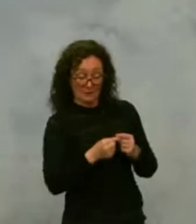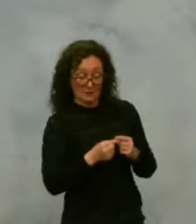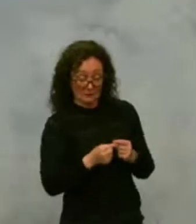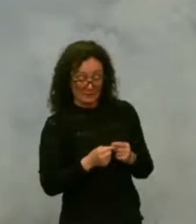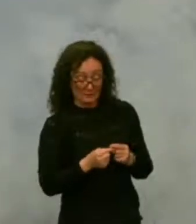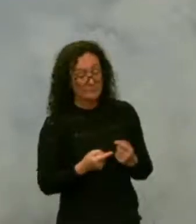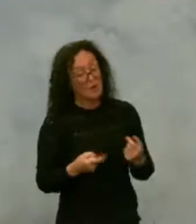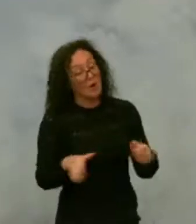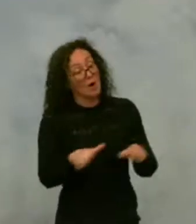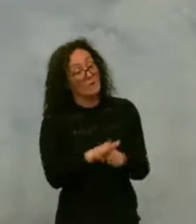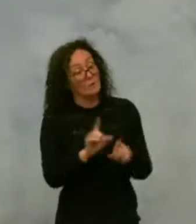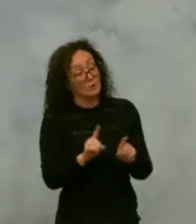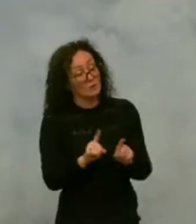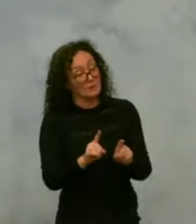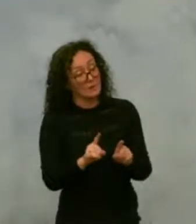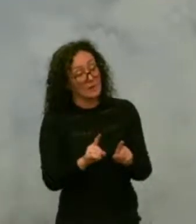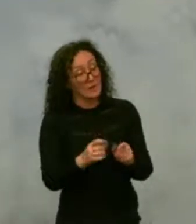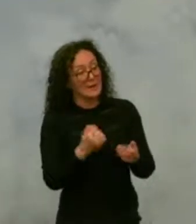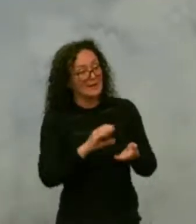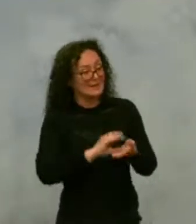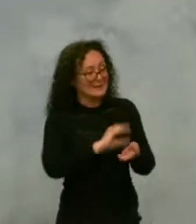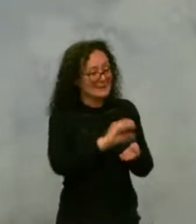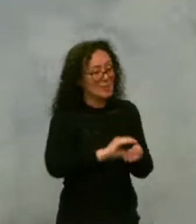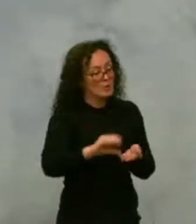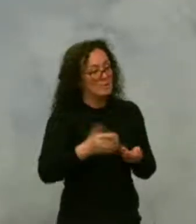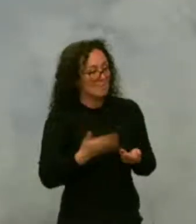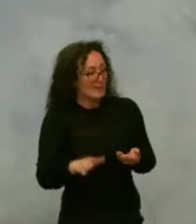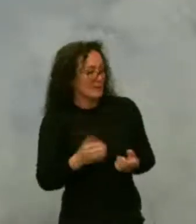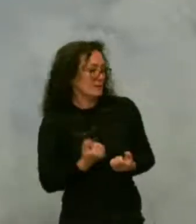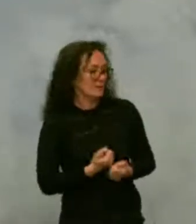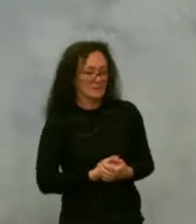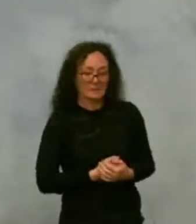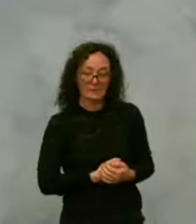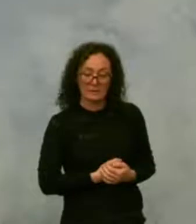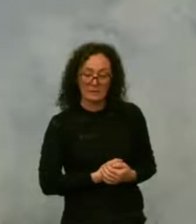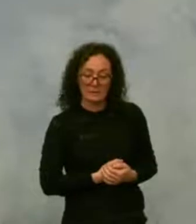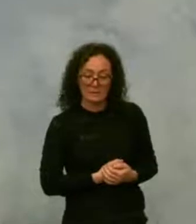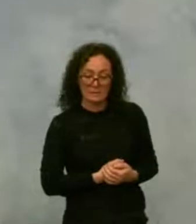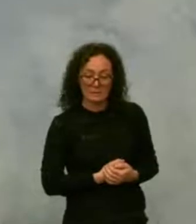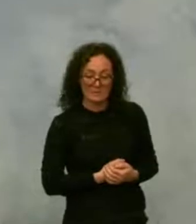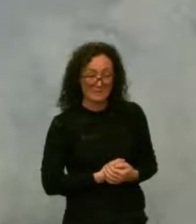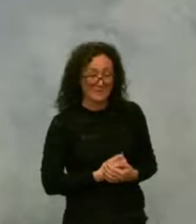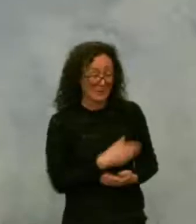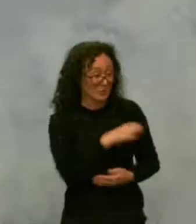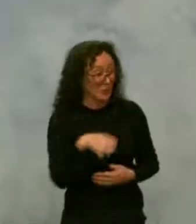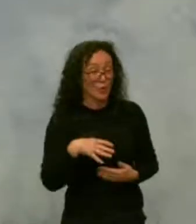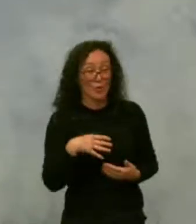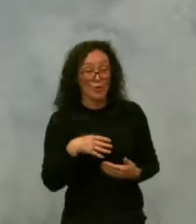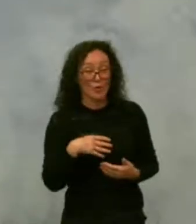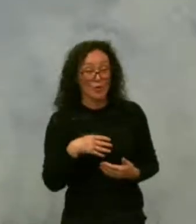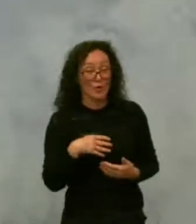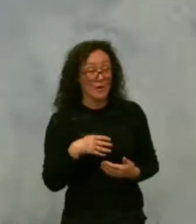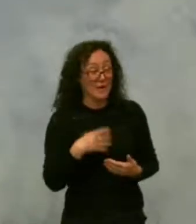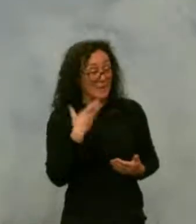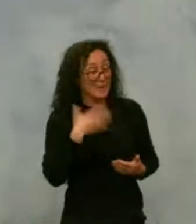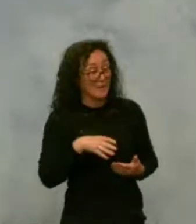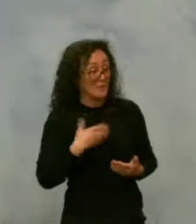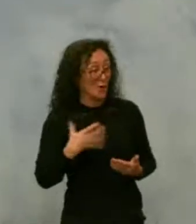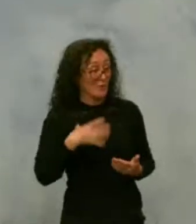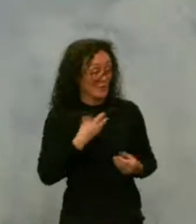covers the total level of deposits that we've made. Again, all of those things will be familiar to you from the last report that we've